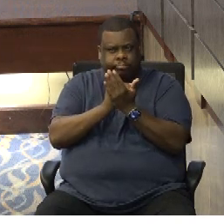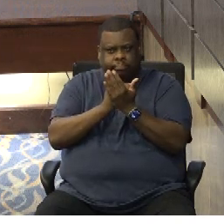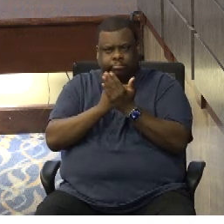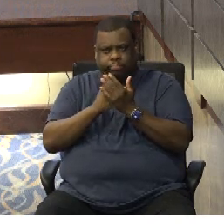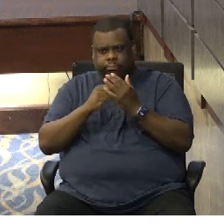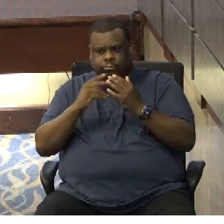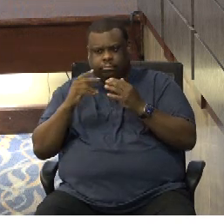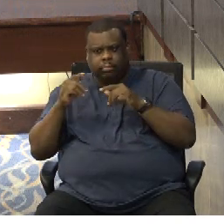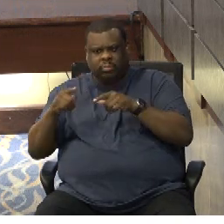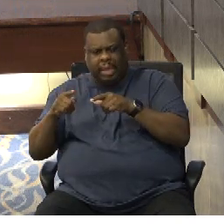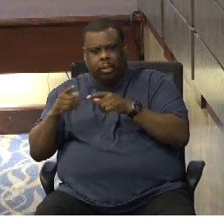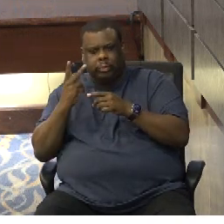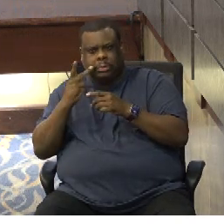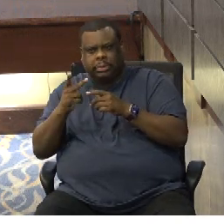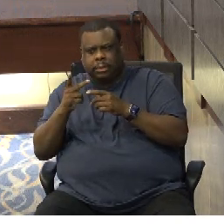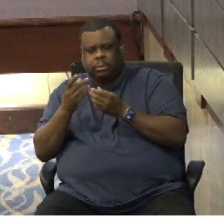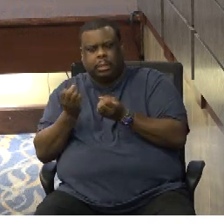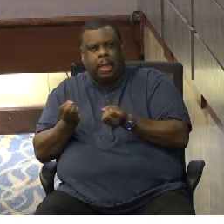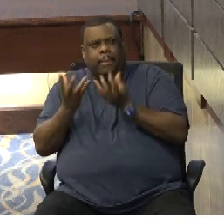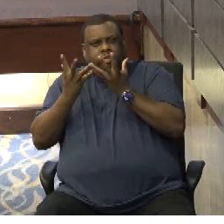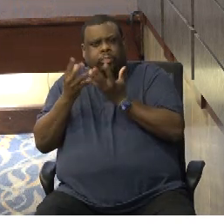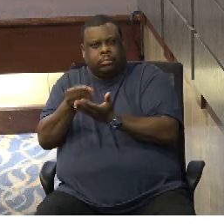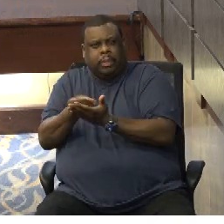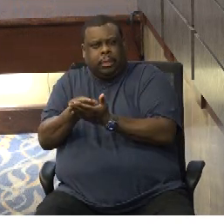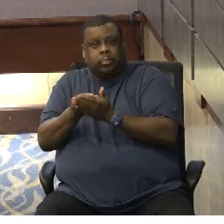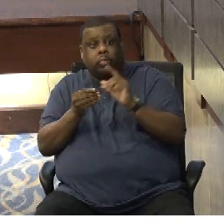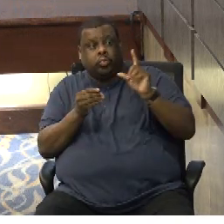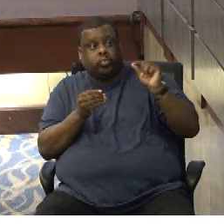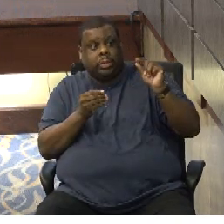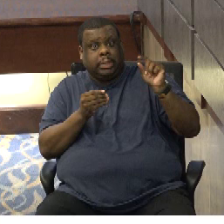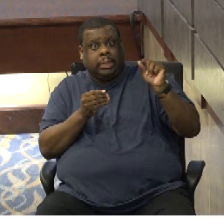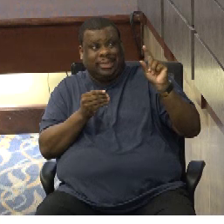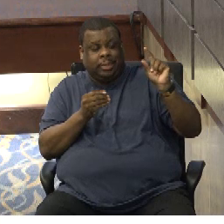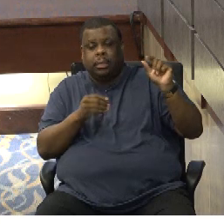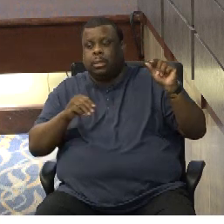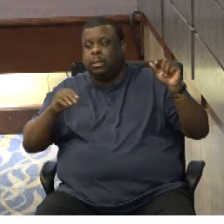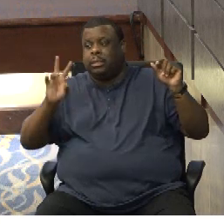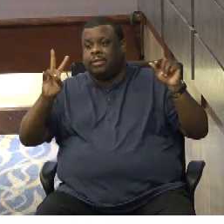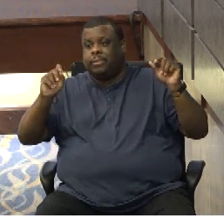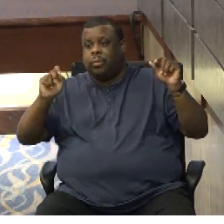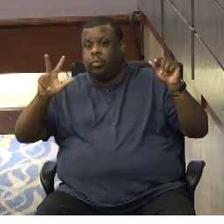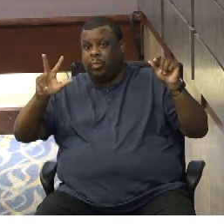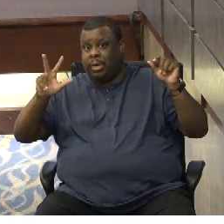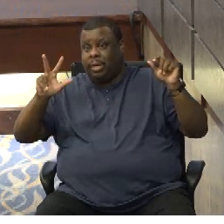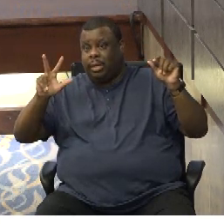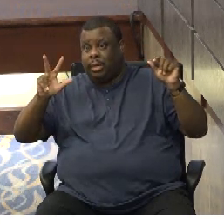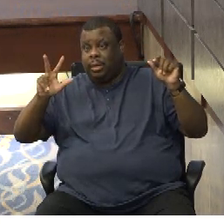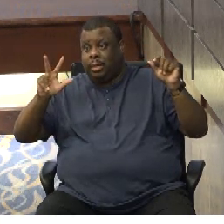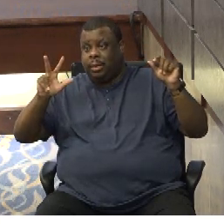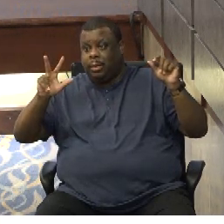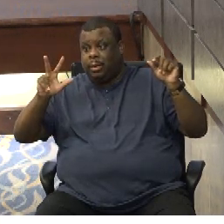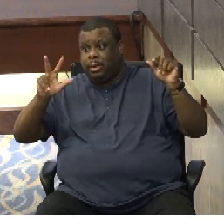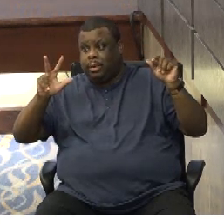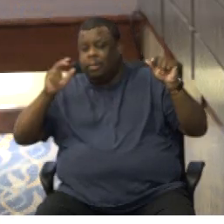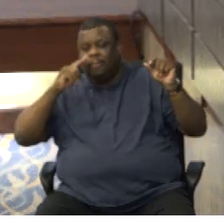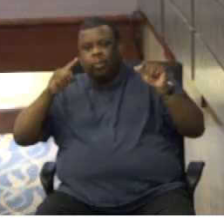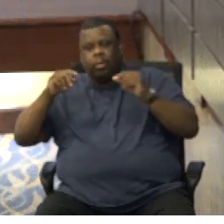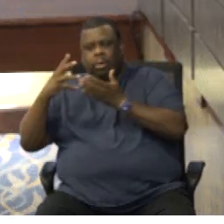uncommitted funds at this point. So of the $20 million, $7.3 million is related to the lost public sector